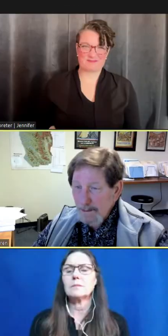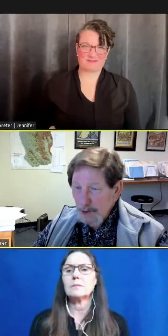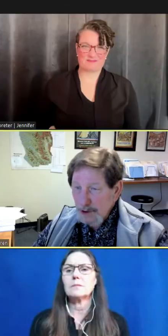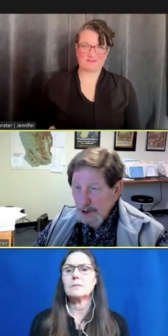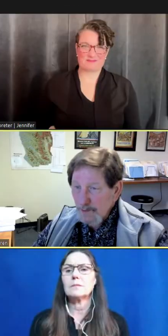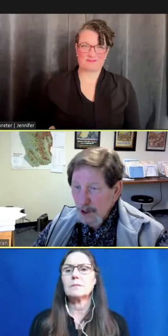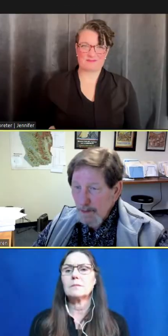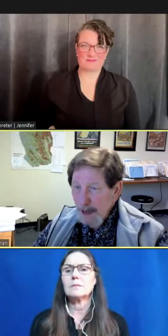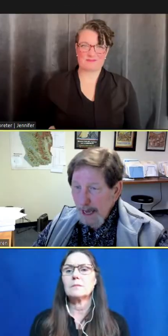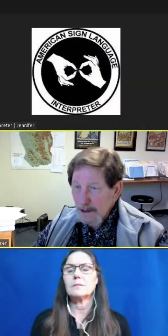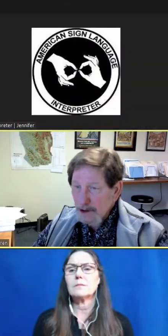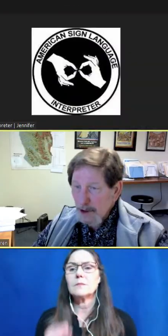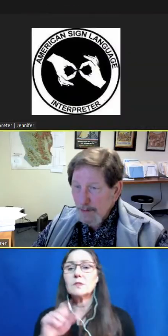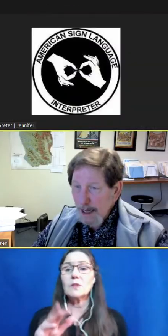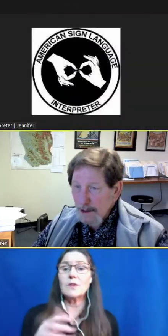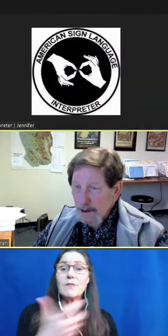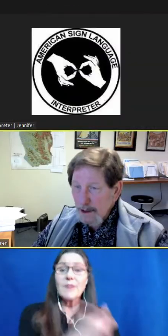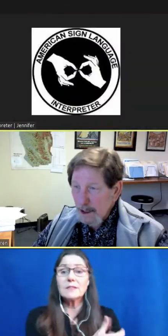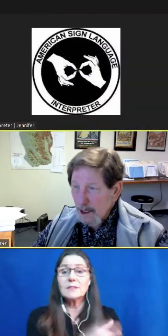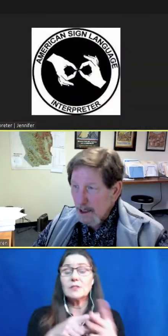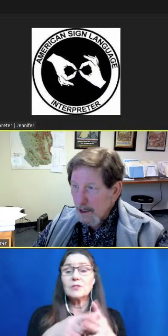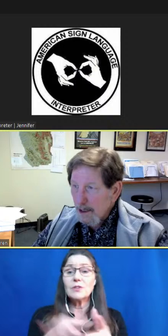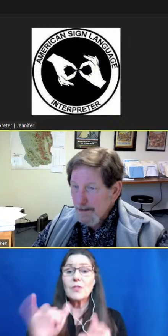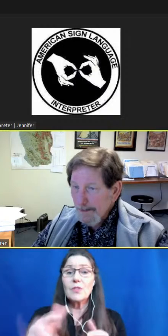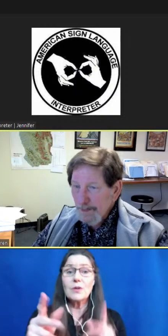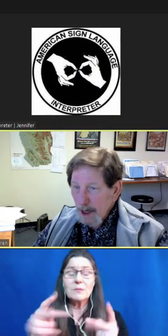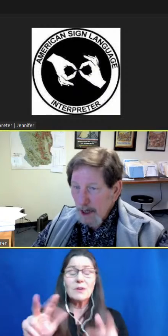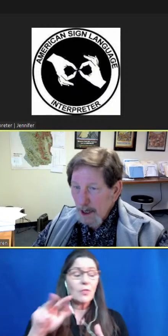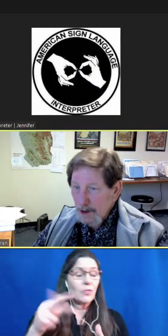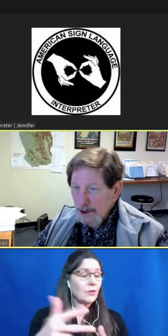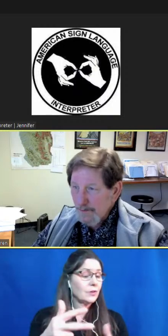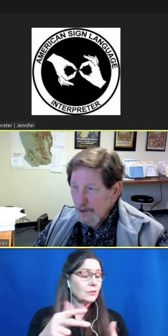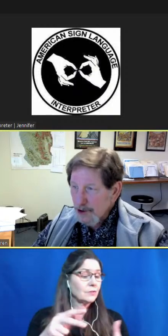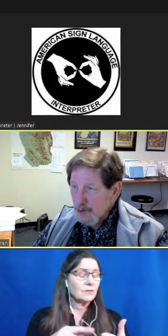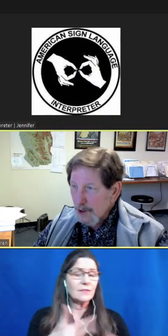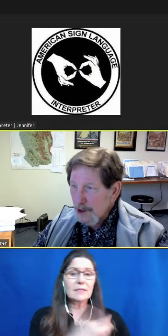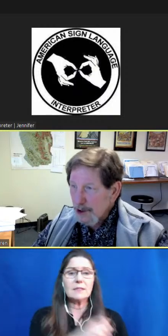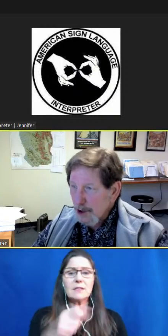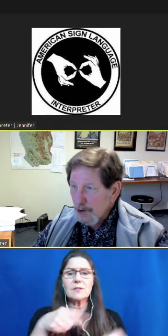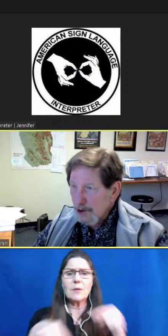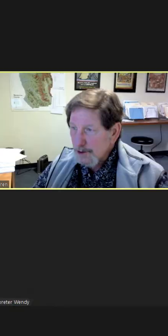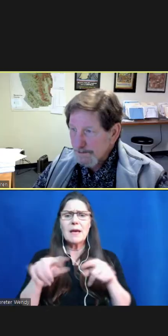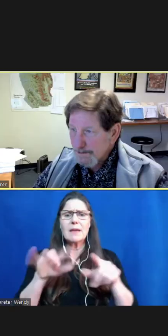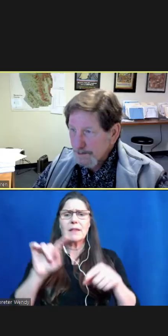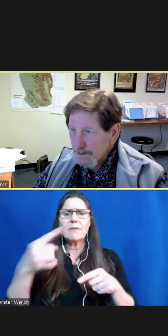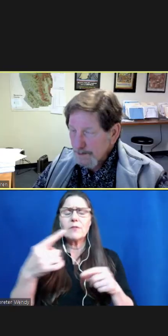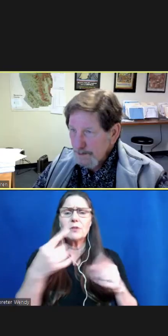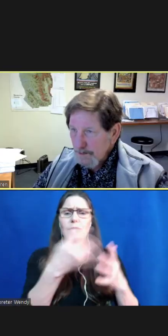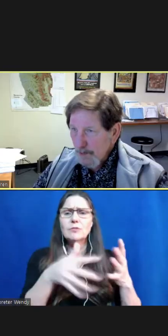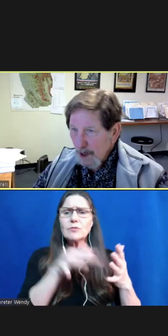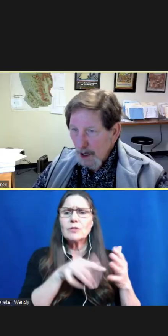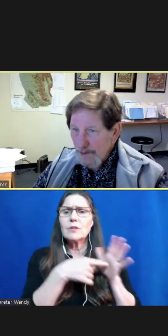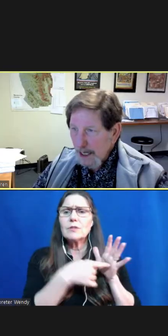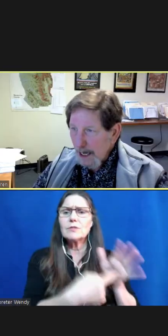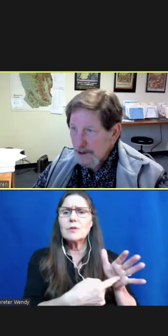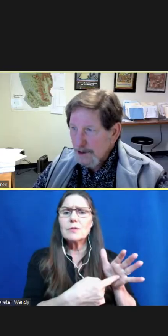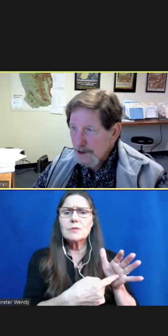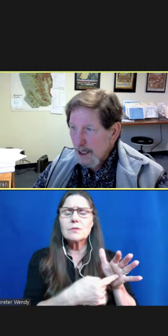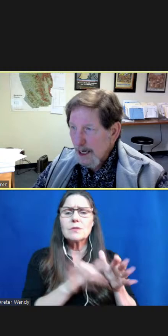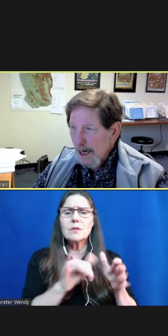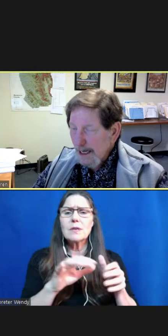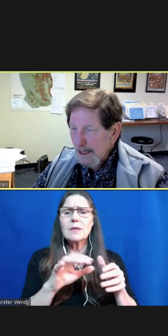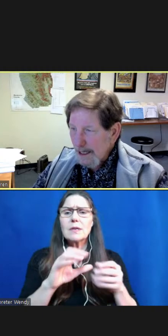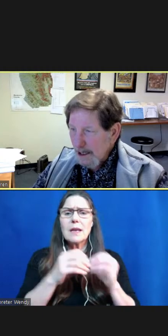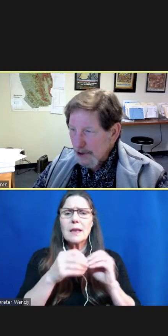but not boosted. We can go back. Let's go back to the first one that shows the